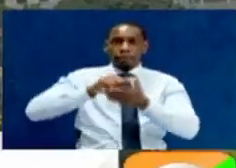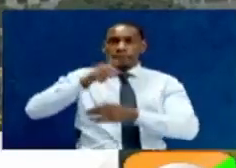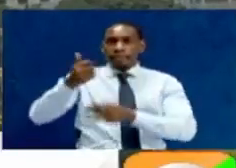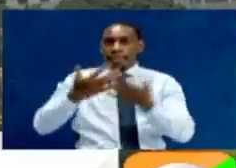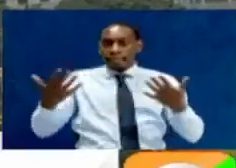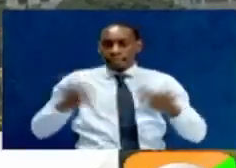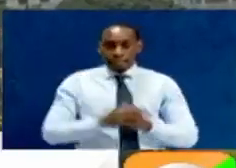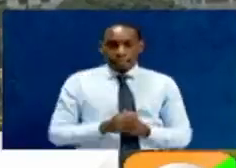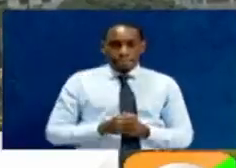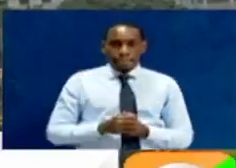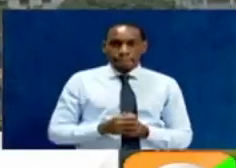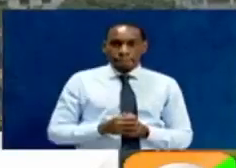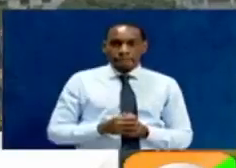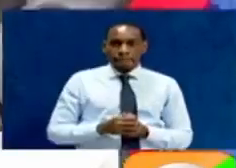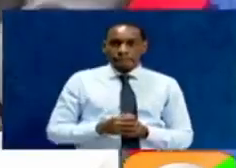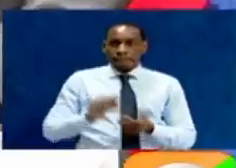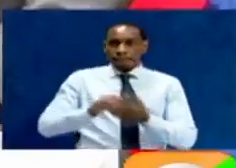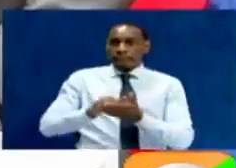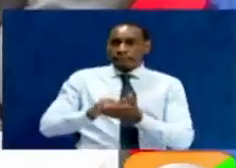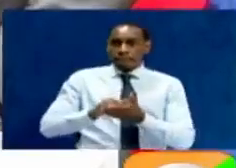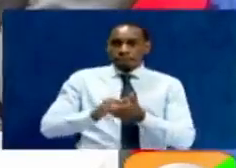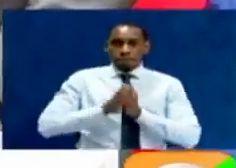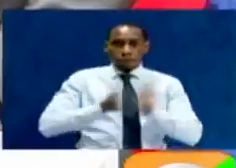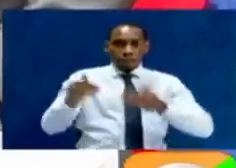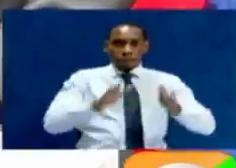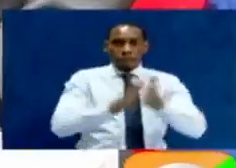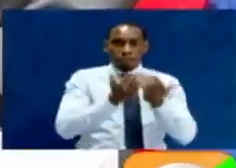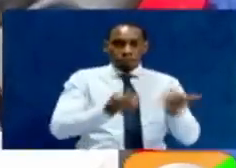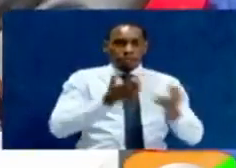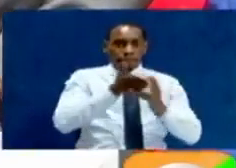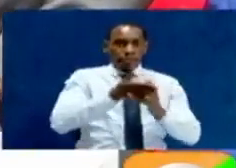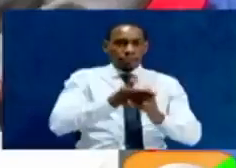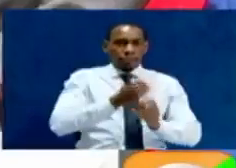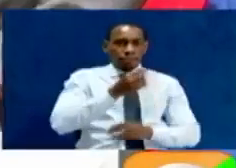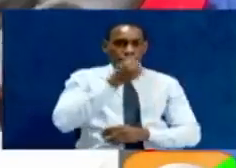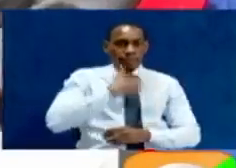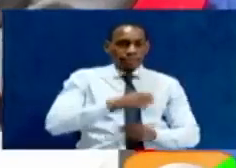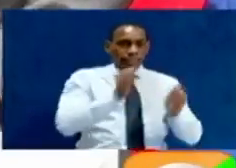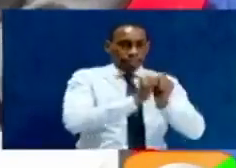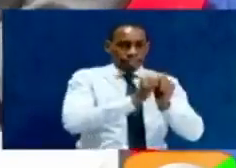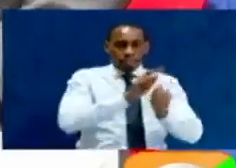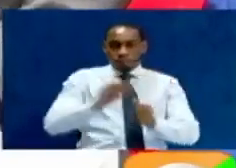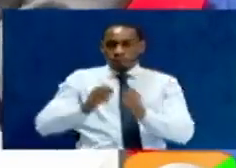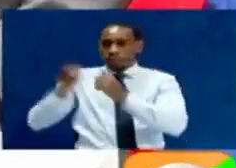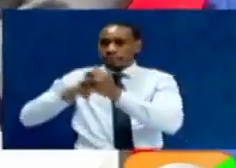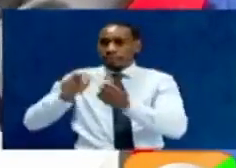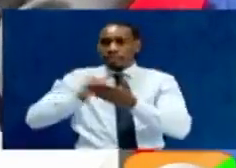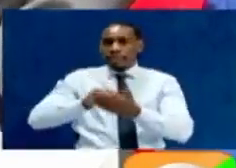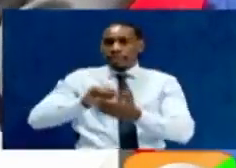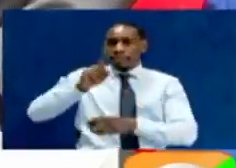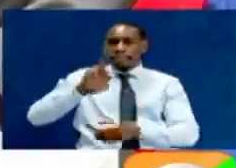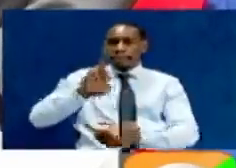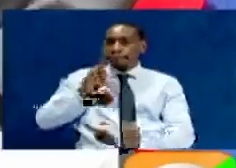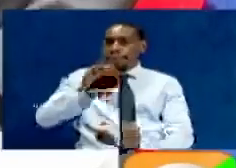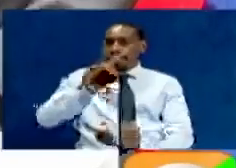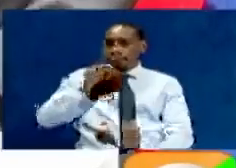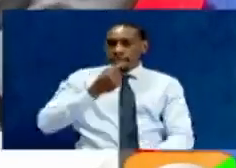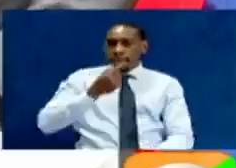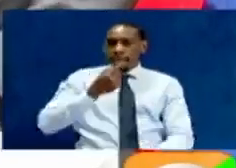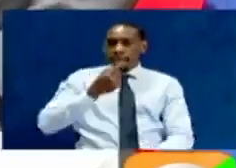things. And goes further to open the door for children between the ages of 10 to 17 that they should receive